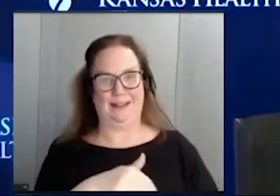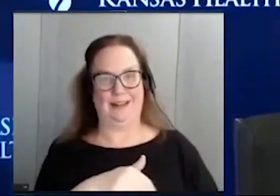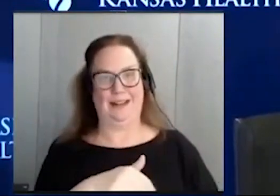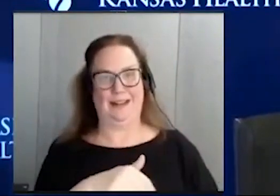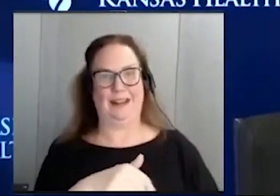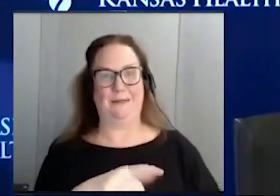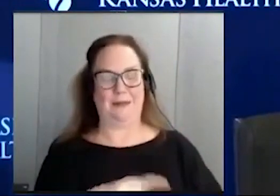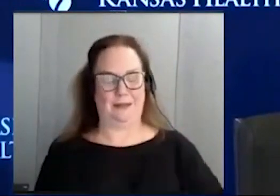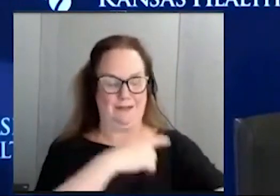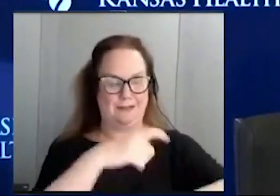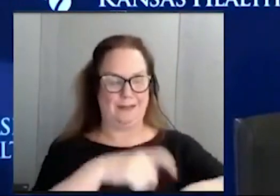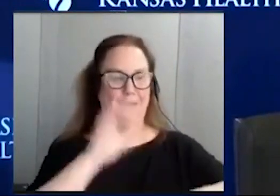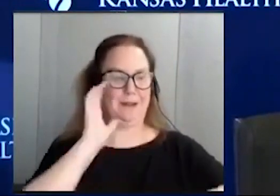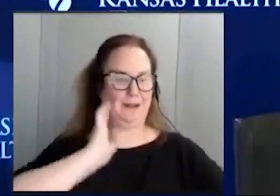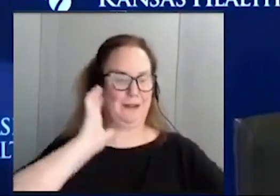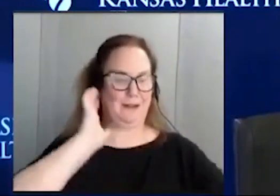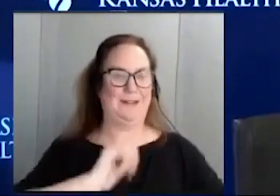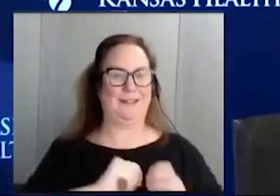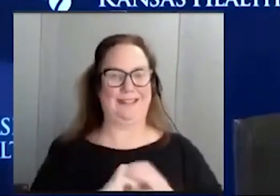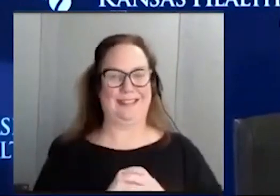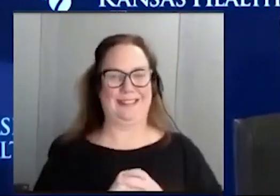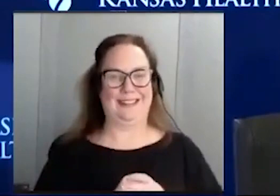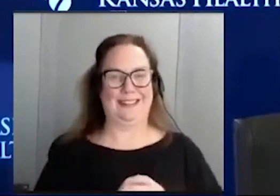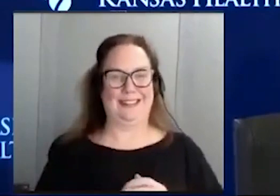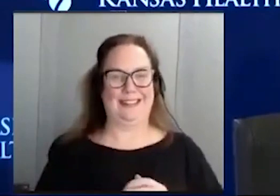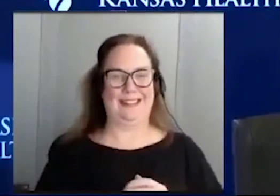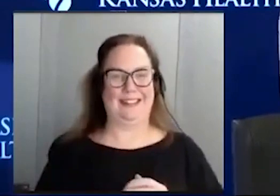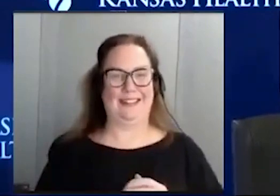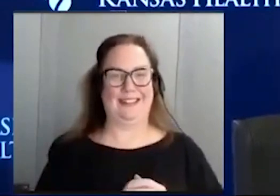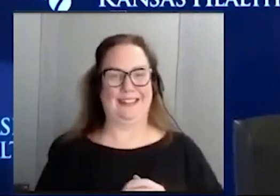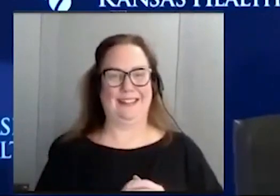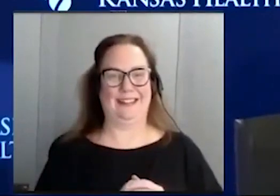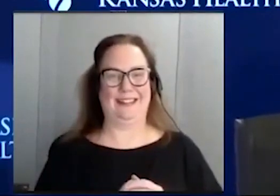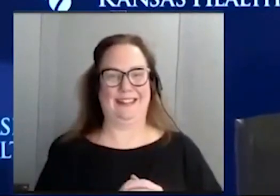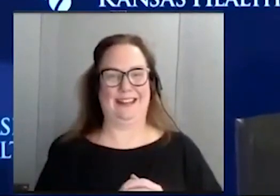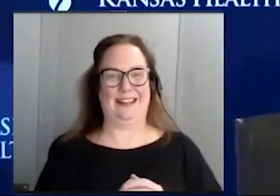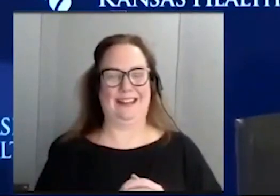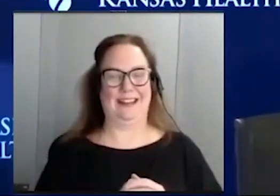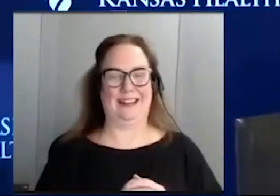ago. I was just a baby. So fourth year. Yeah, you're a baby, whatever. So,